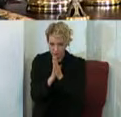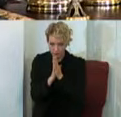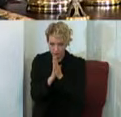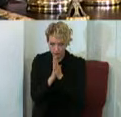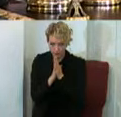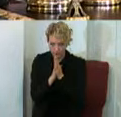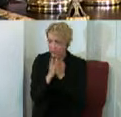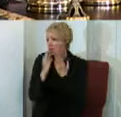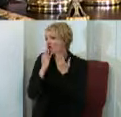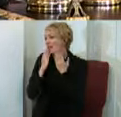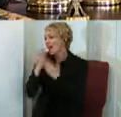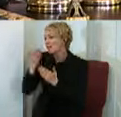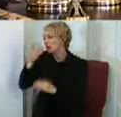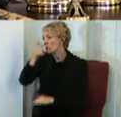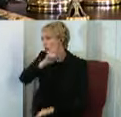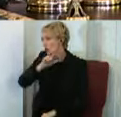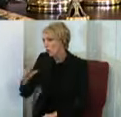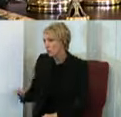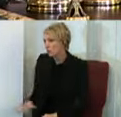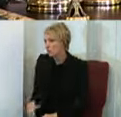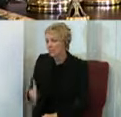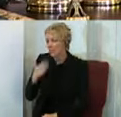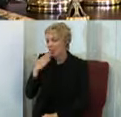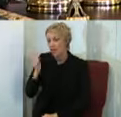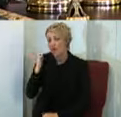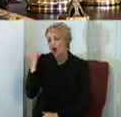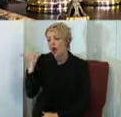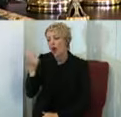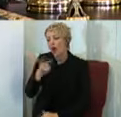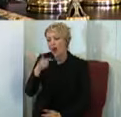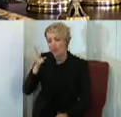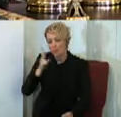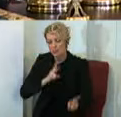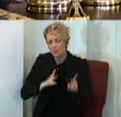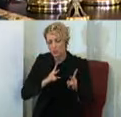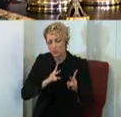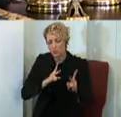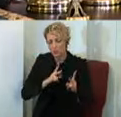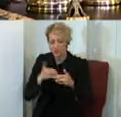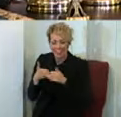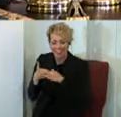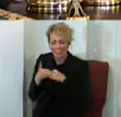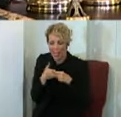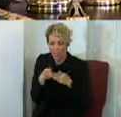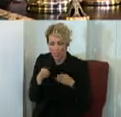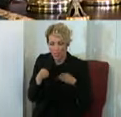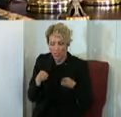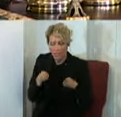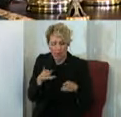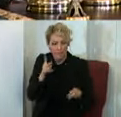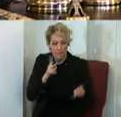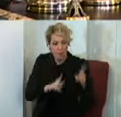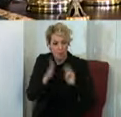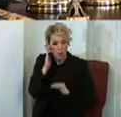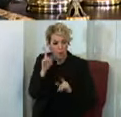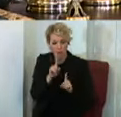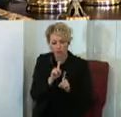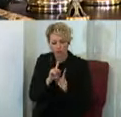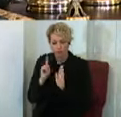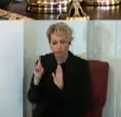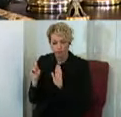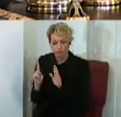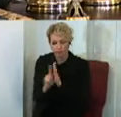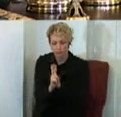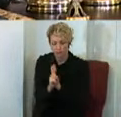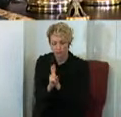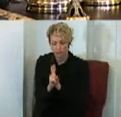Thank you, Lord. Thank you for all of those who have gone before us. Thank you for all of those who will go